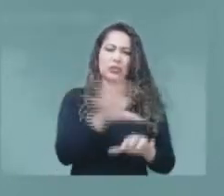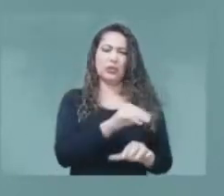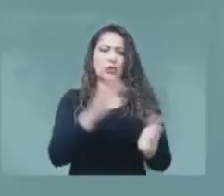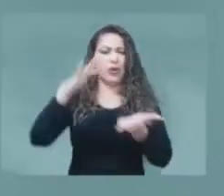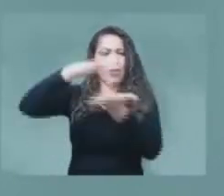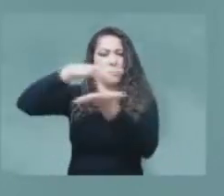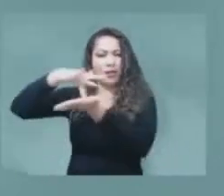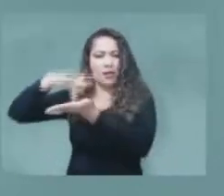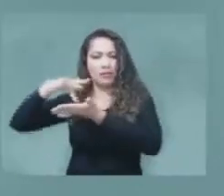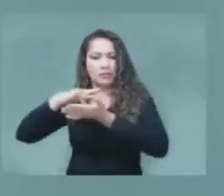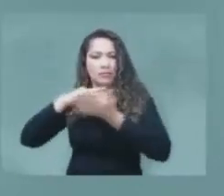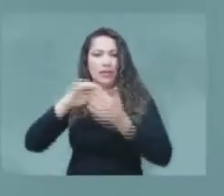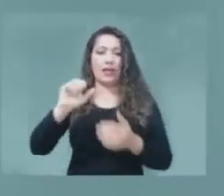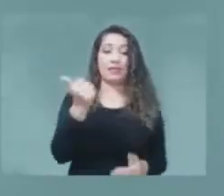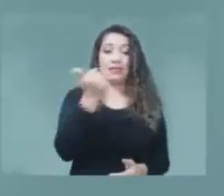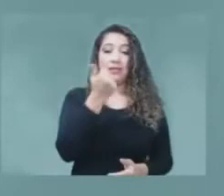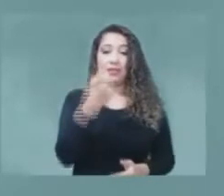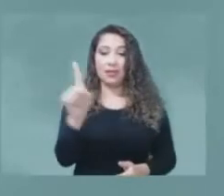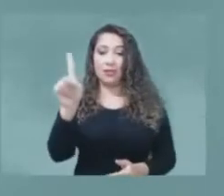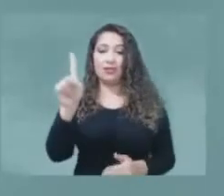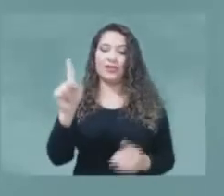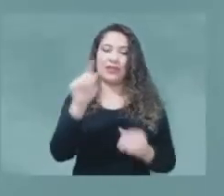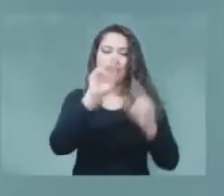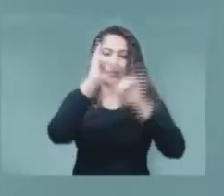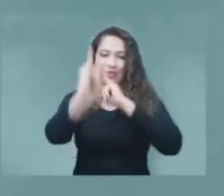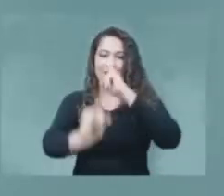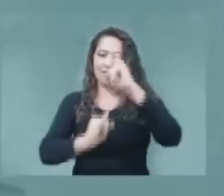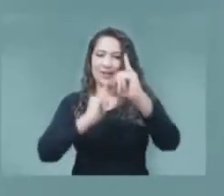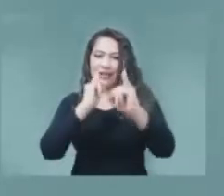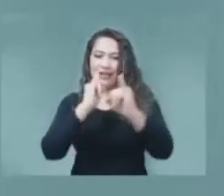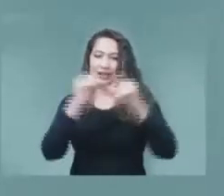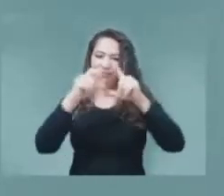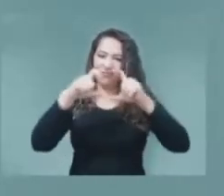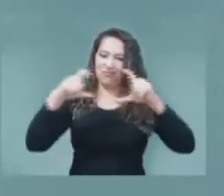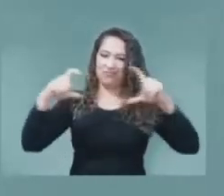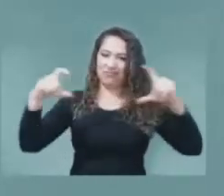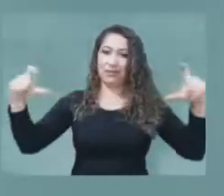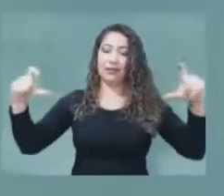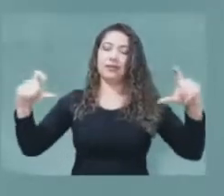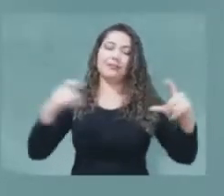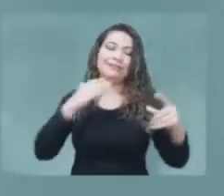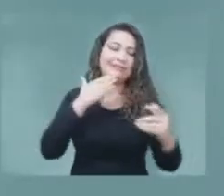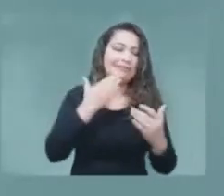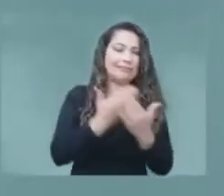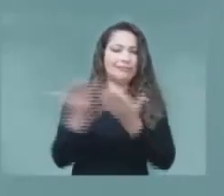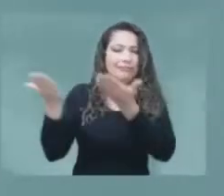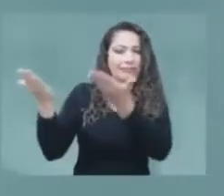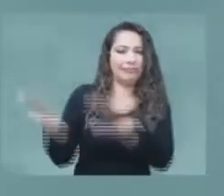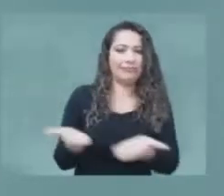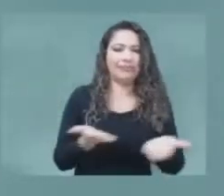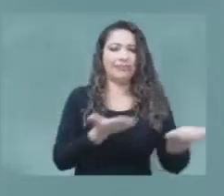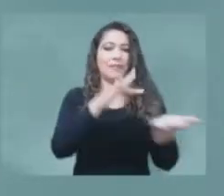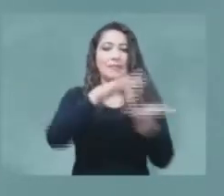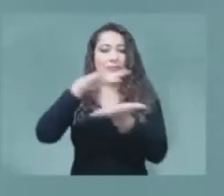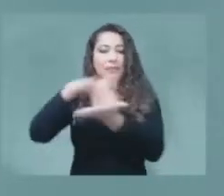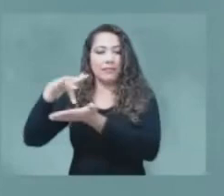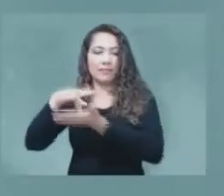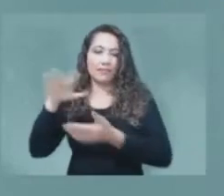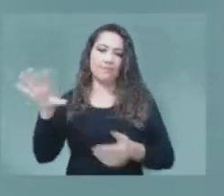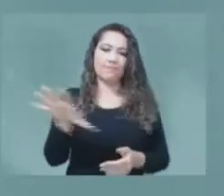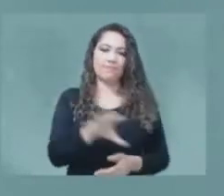Dear participants to this 11th edition of International Conference on the Spectrum, be welcome and many thanks for your